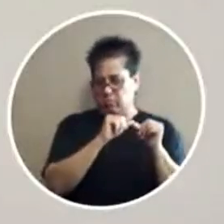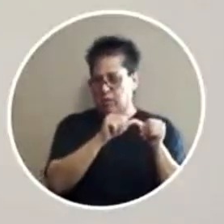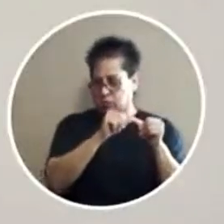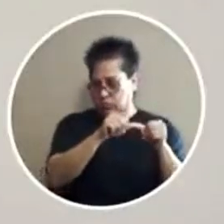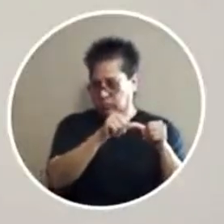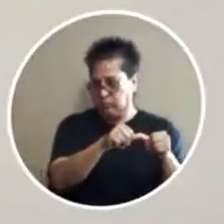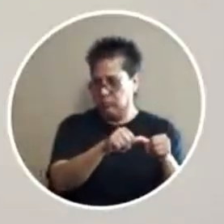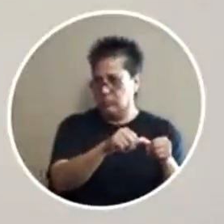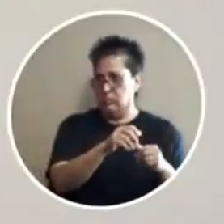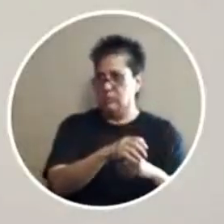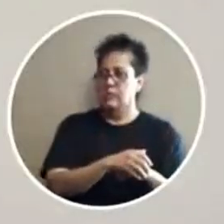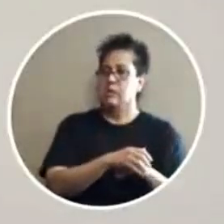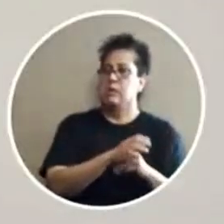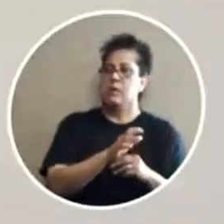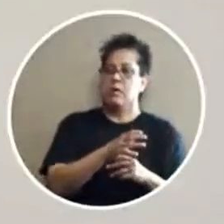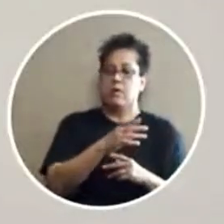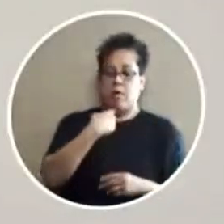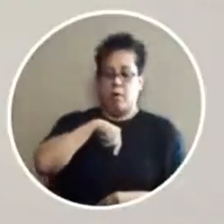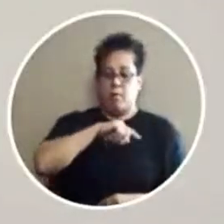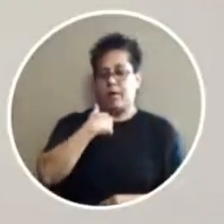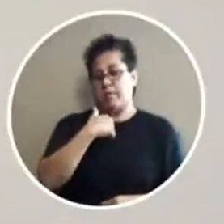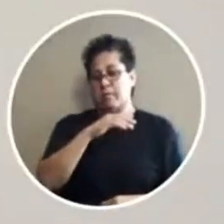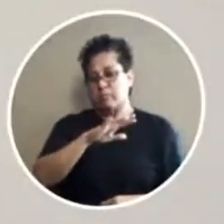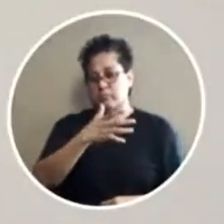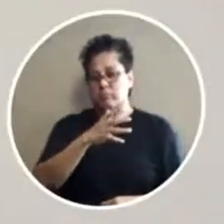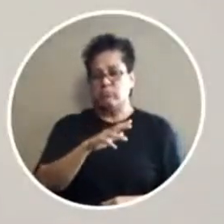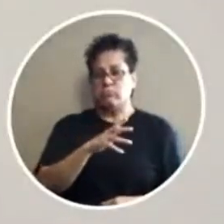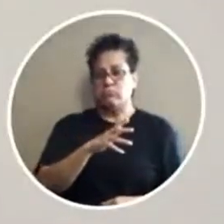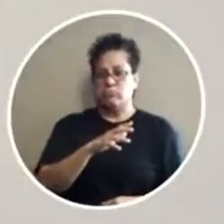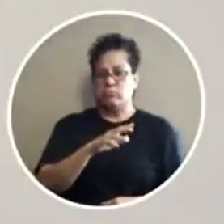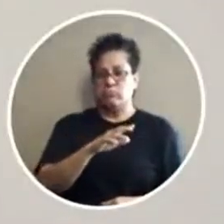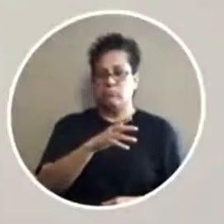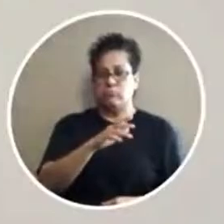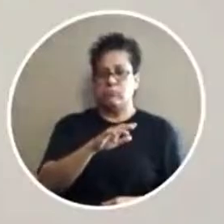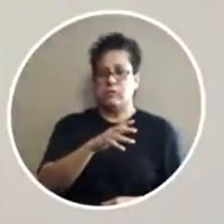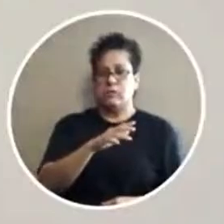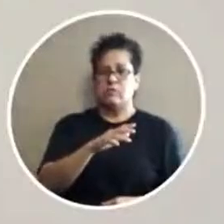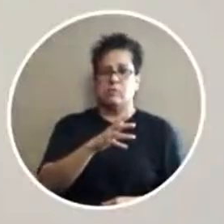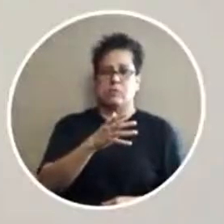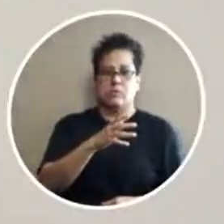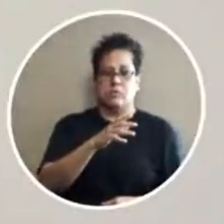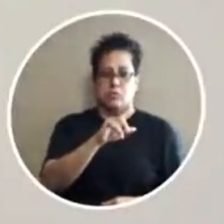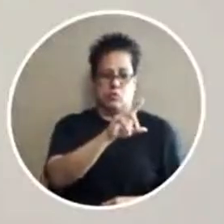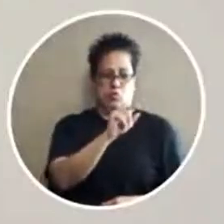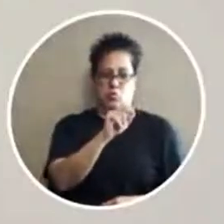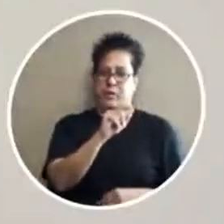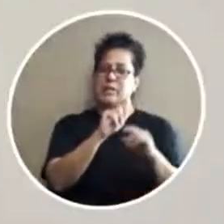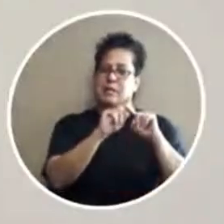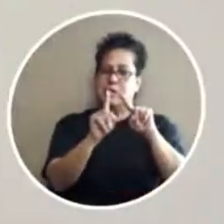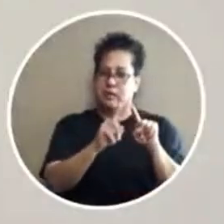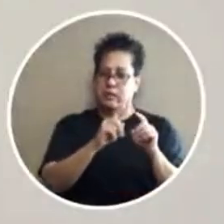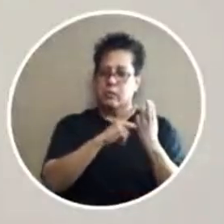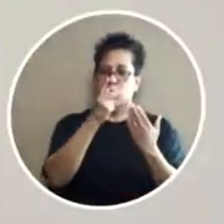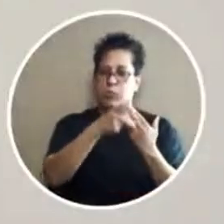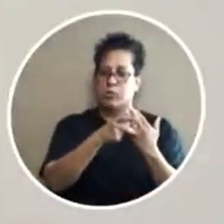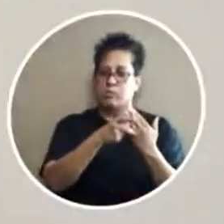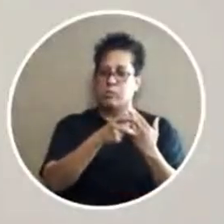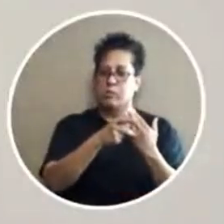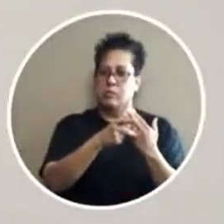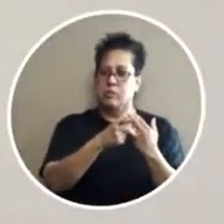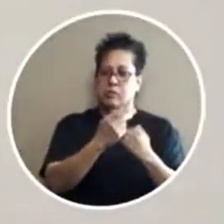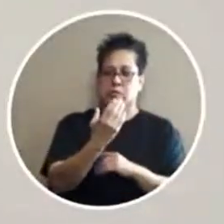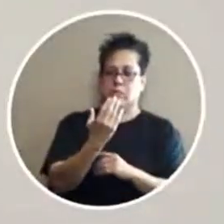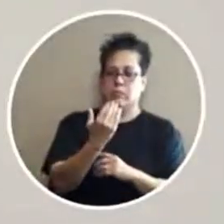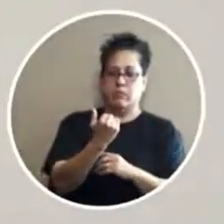basis. We have approximately 20 different programs,